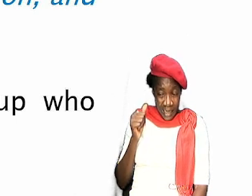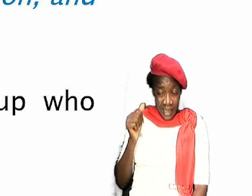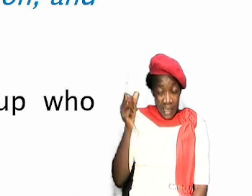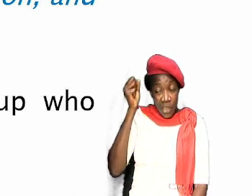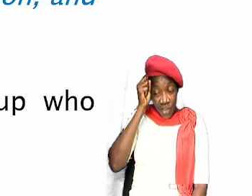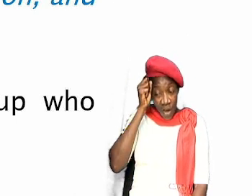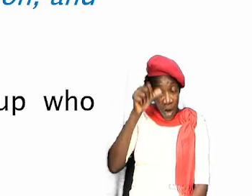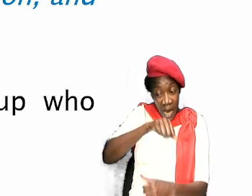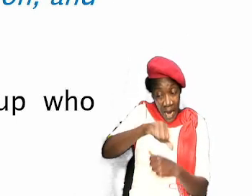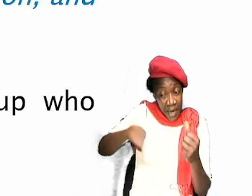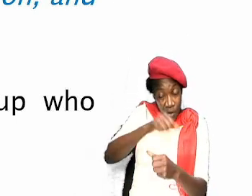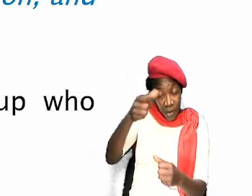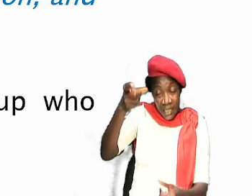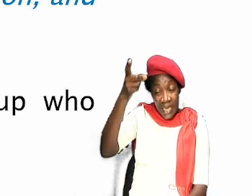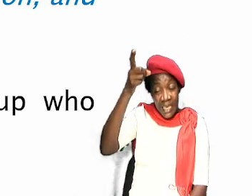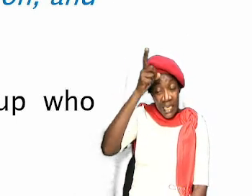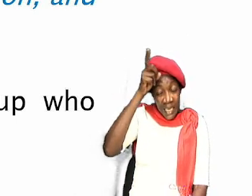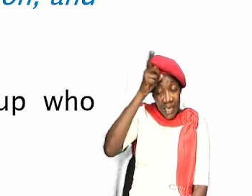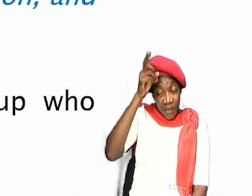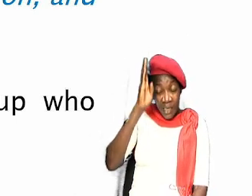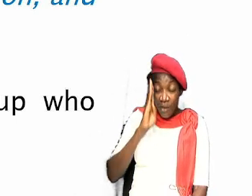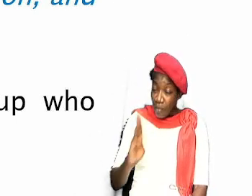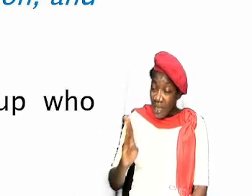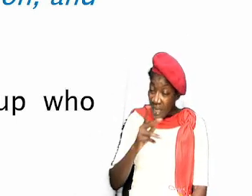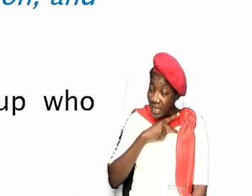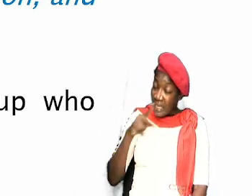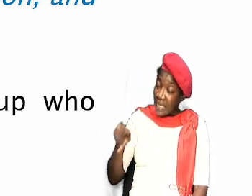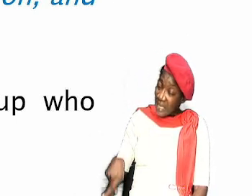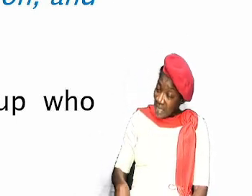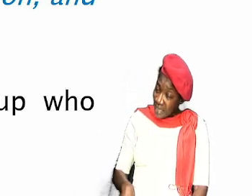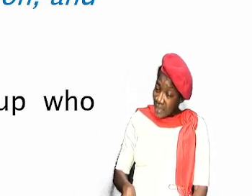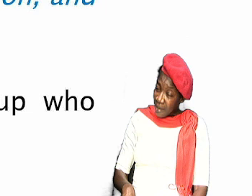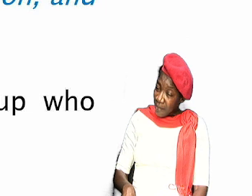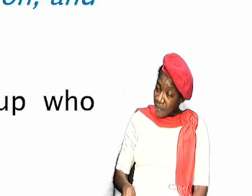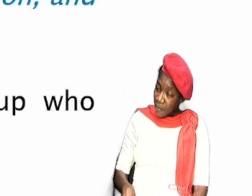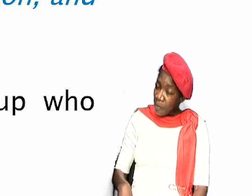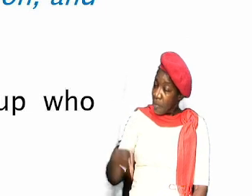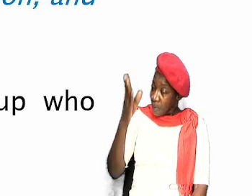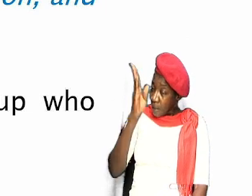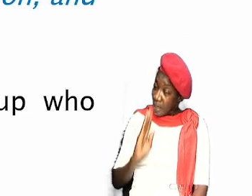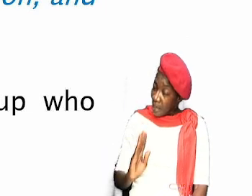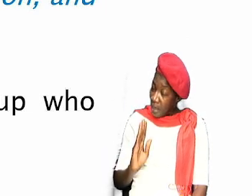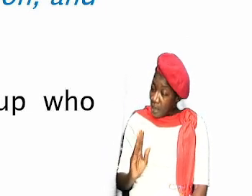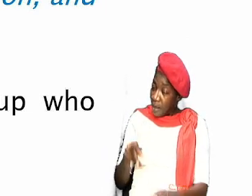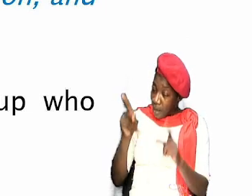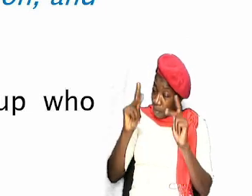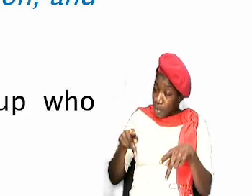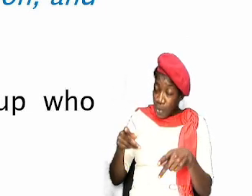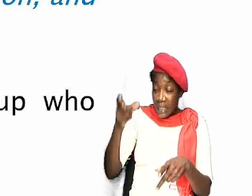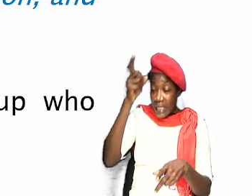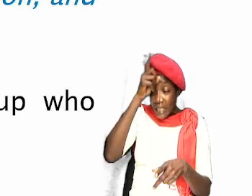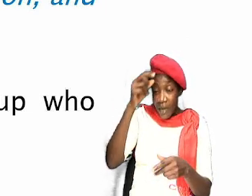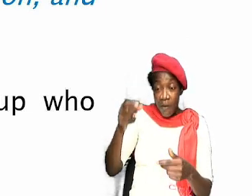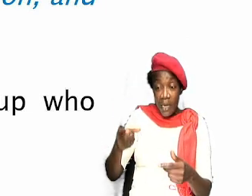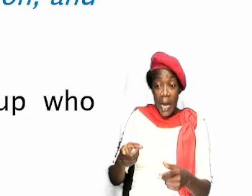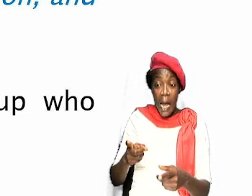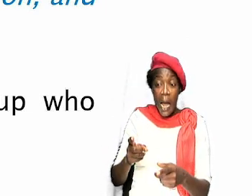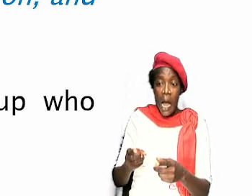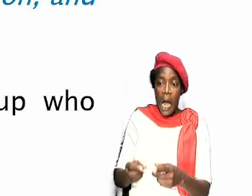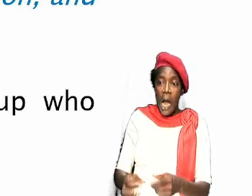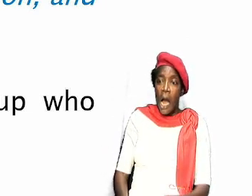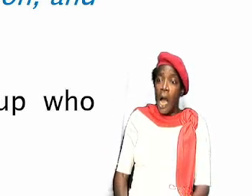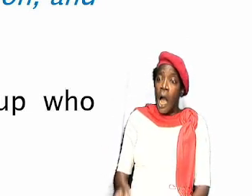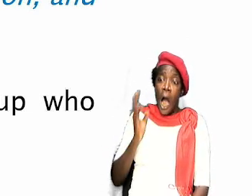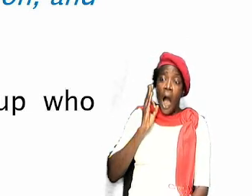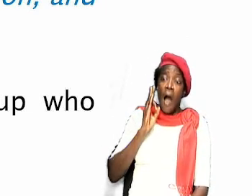anointed David to be king, right? God will now place David as far away from